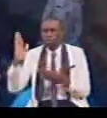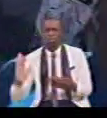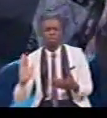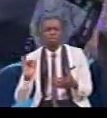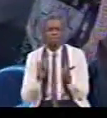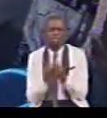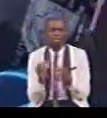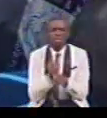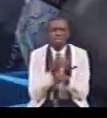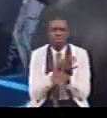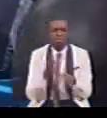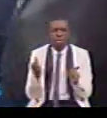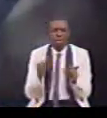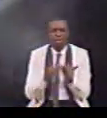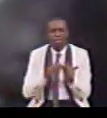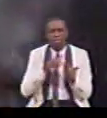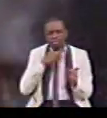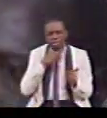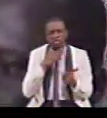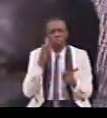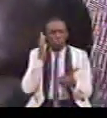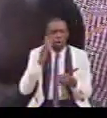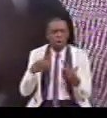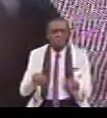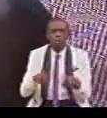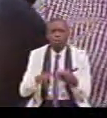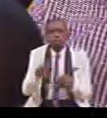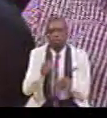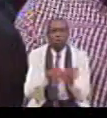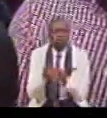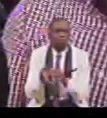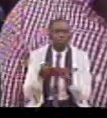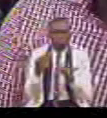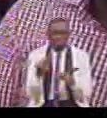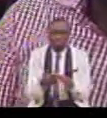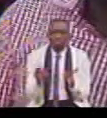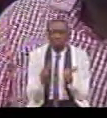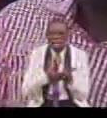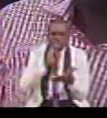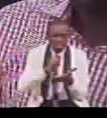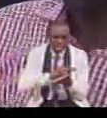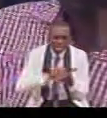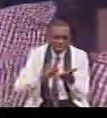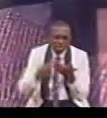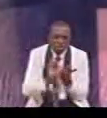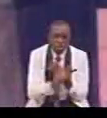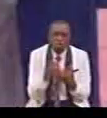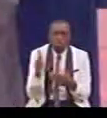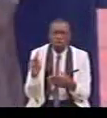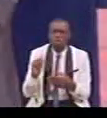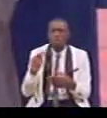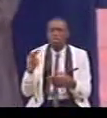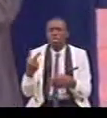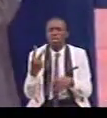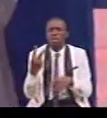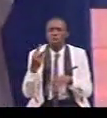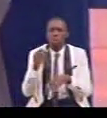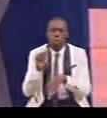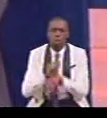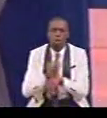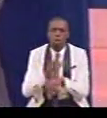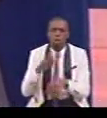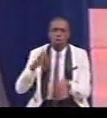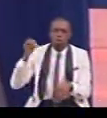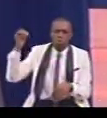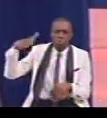is sanctification there's a second walk of Grace that the Lord does in the heart it says he laid it upon my mouth and said Lord